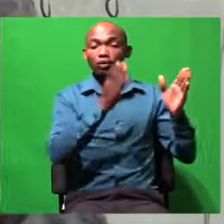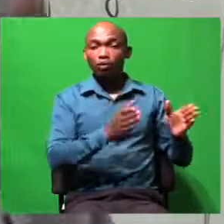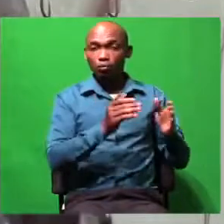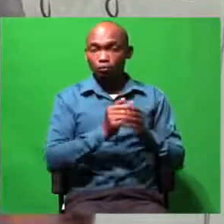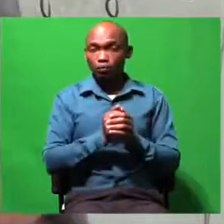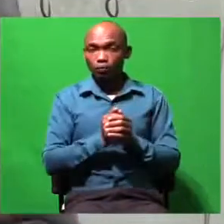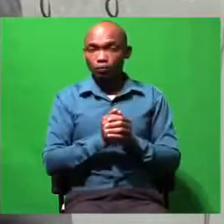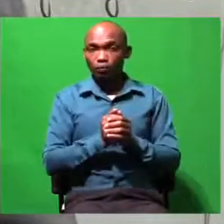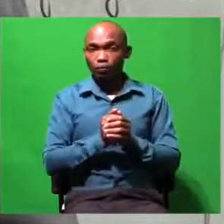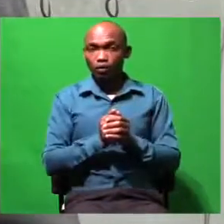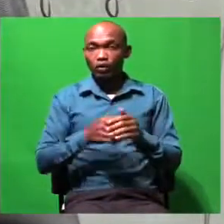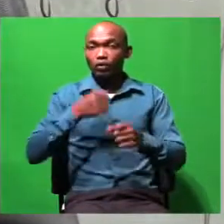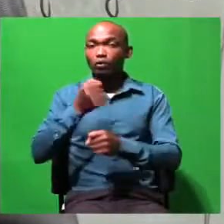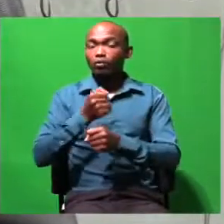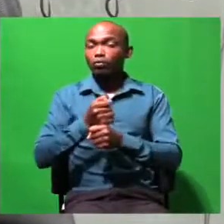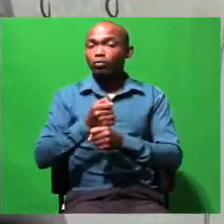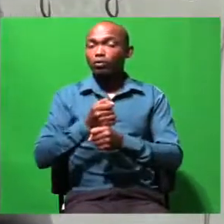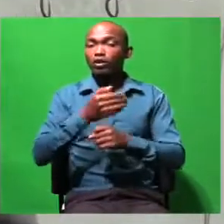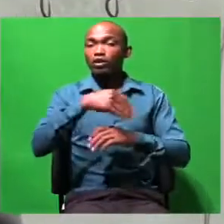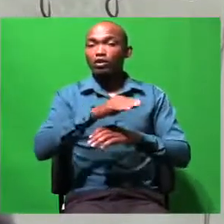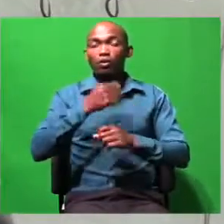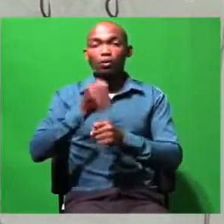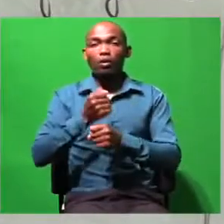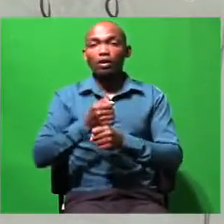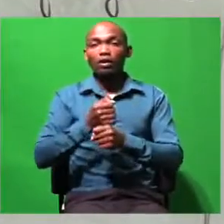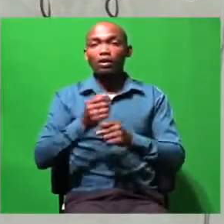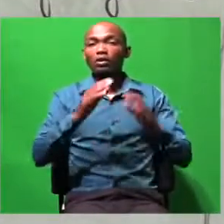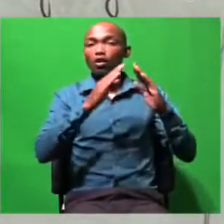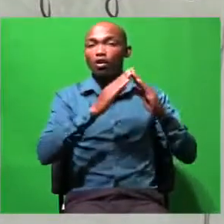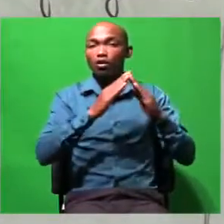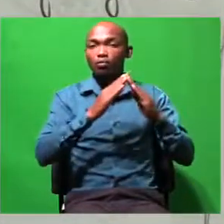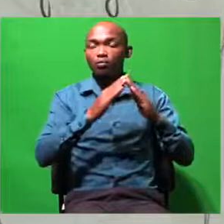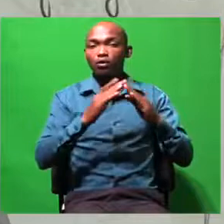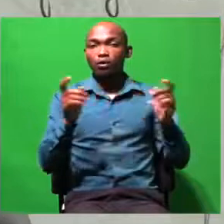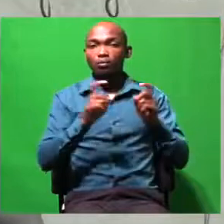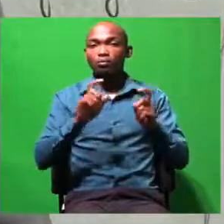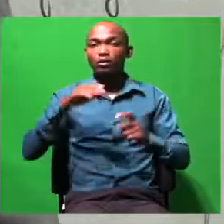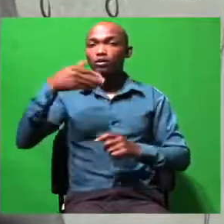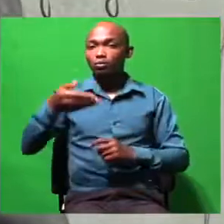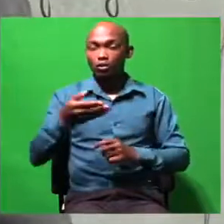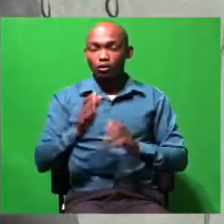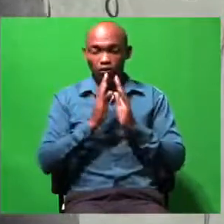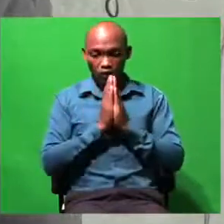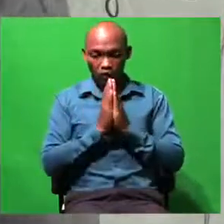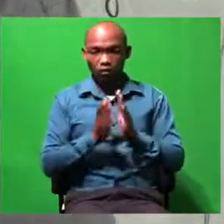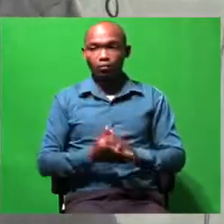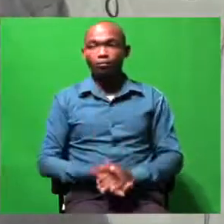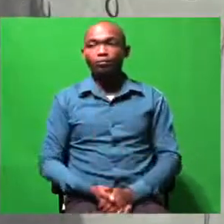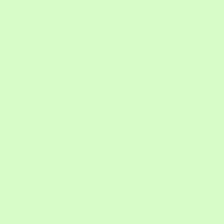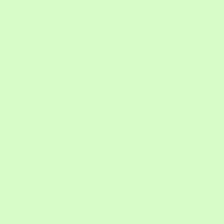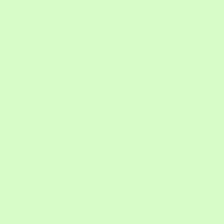learn a lot of things. Go and do my work so we can see tomorrow. Thank you very much.